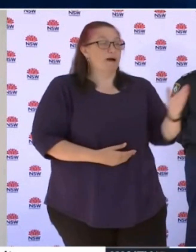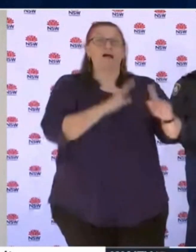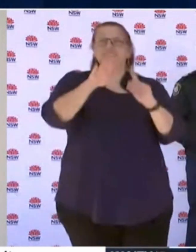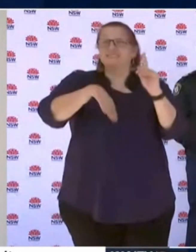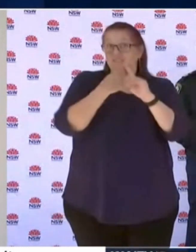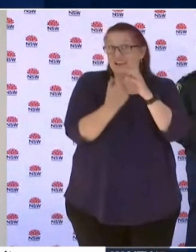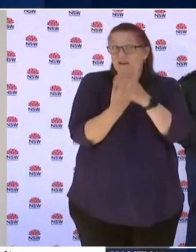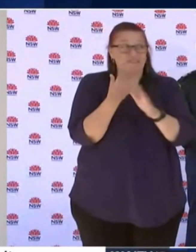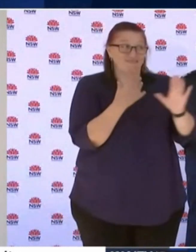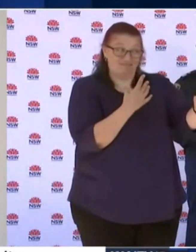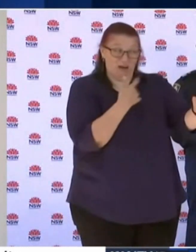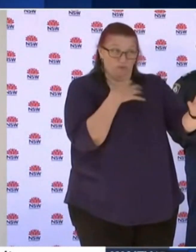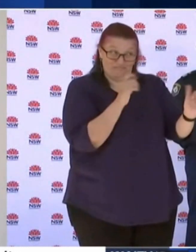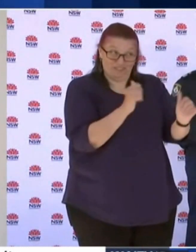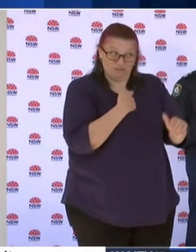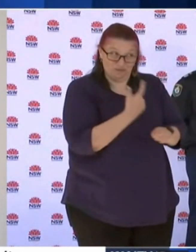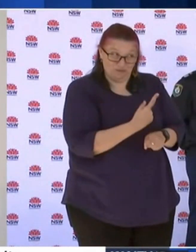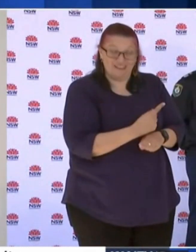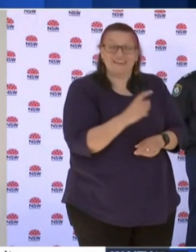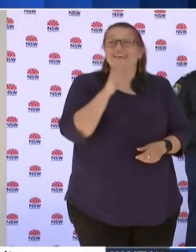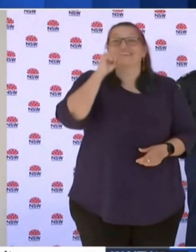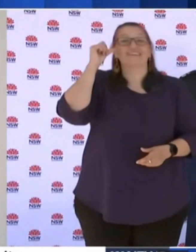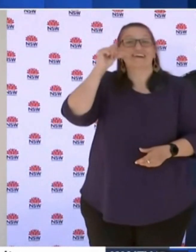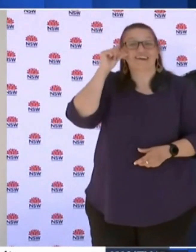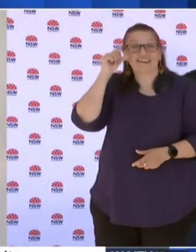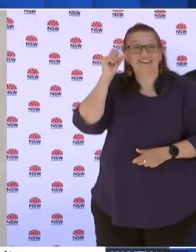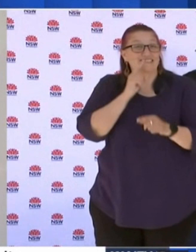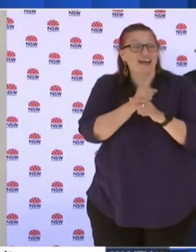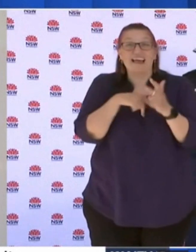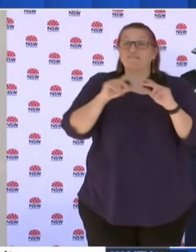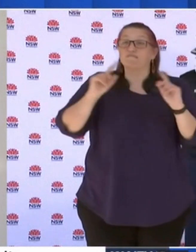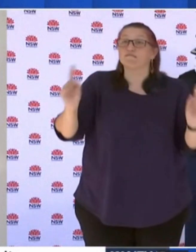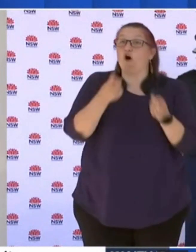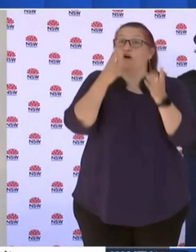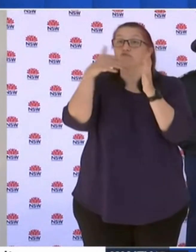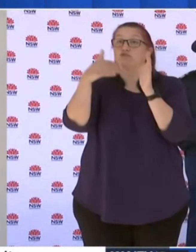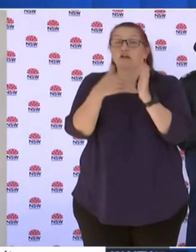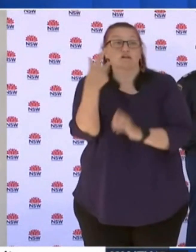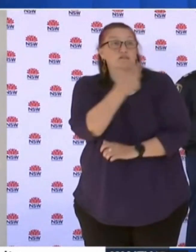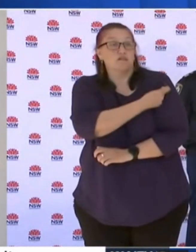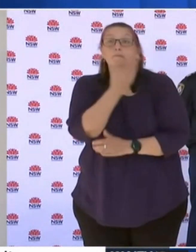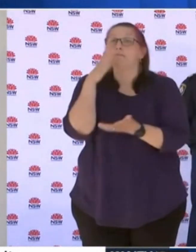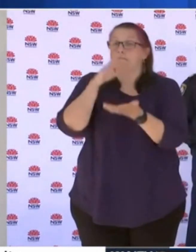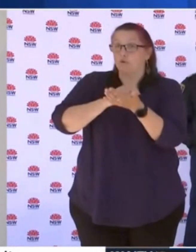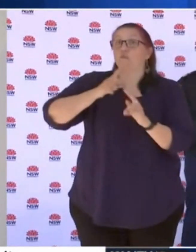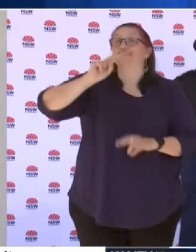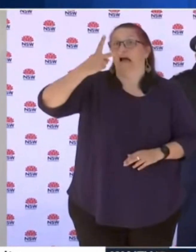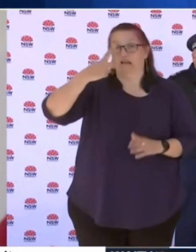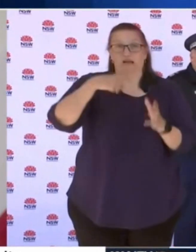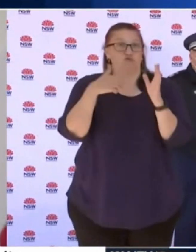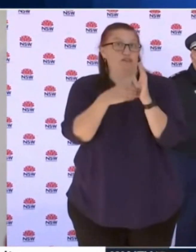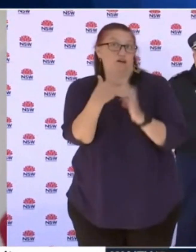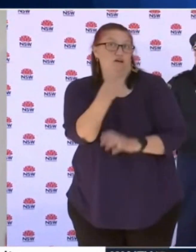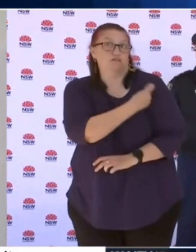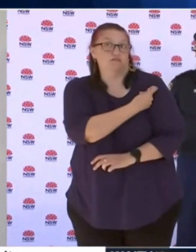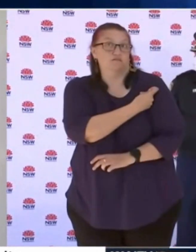meantime, can I just reiterate my message yesterday? If you had your first dose of AstraZeneca, book in for your second dose. Against